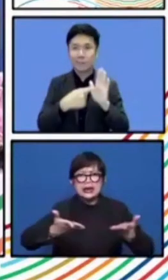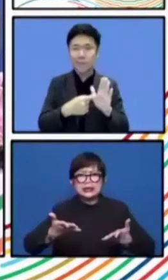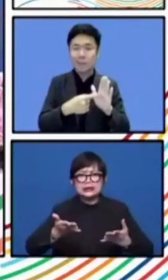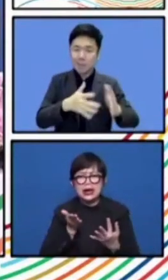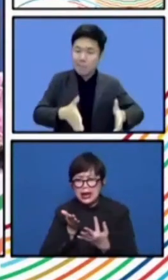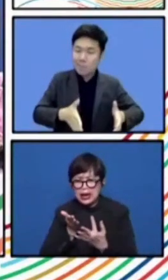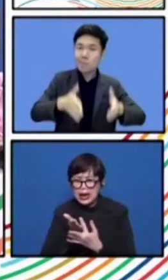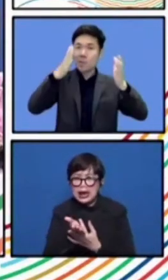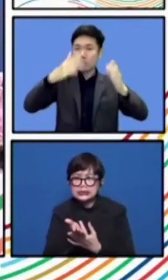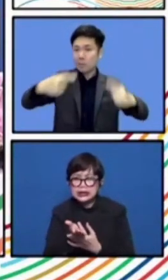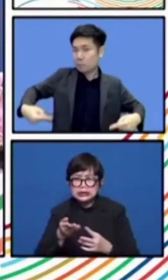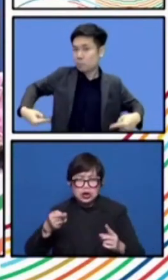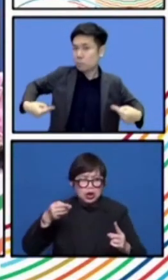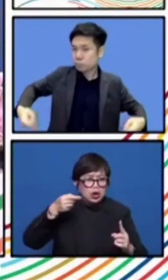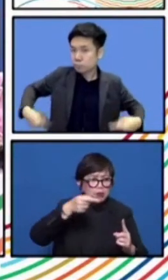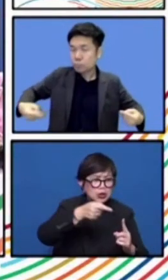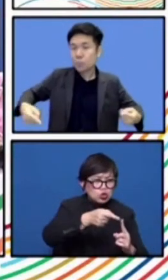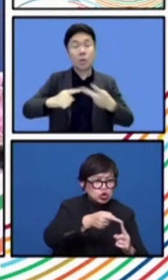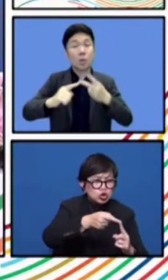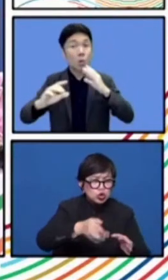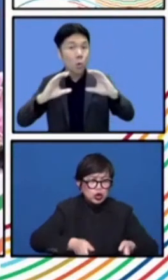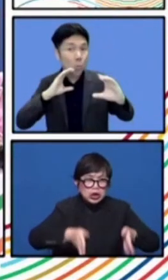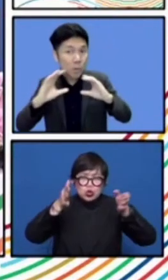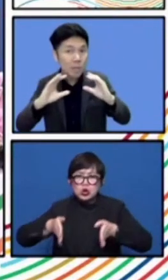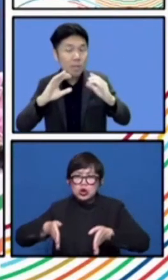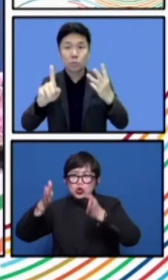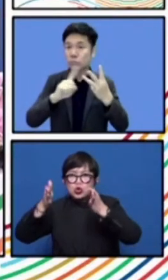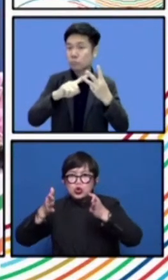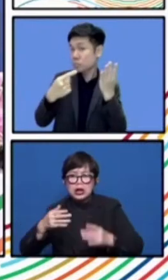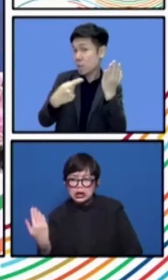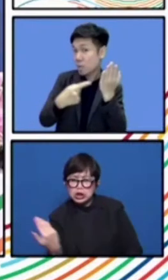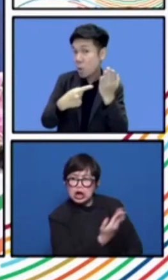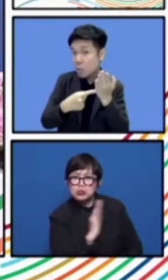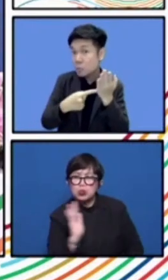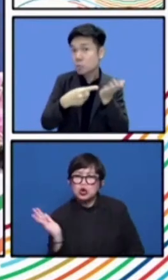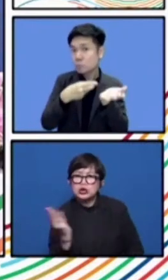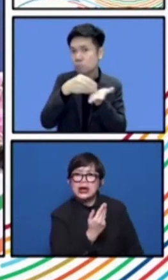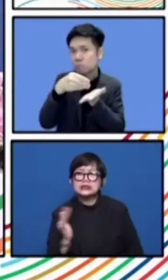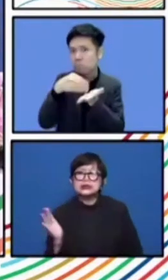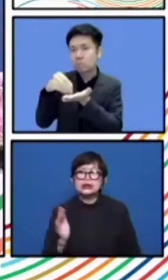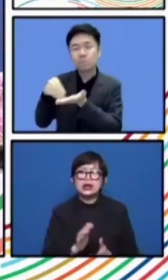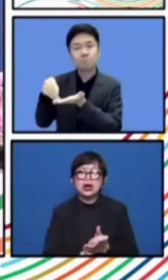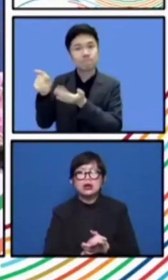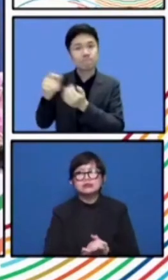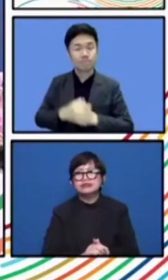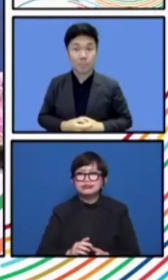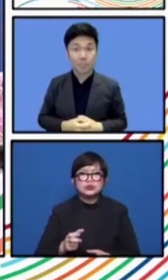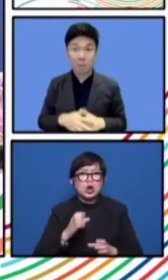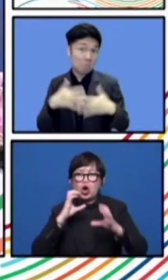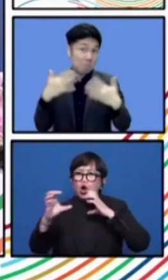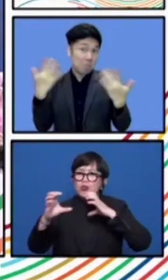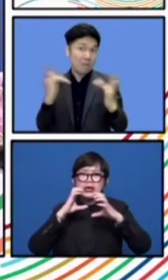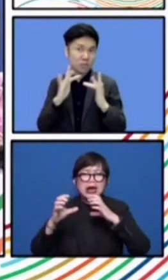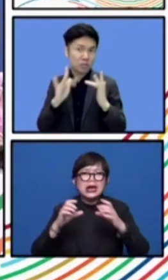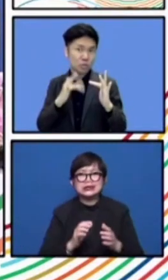communication and Technologies especially when we're dealing with digital transformation